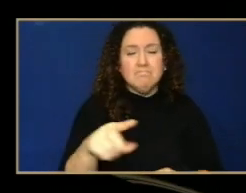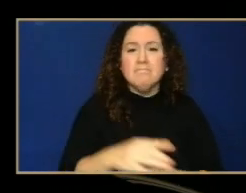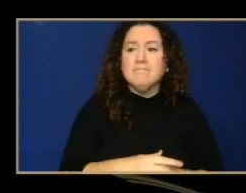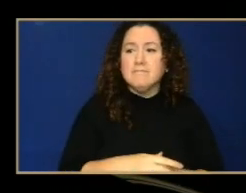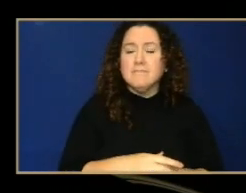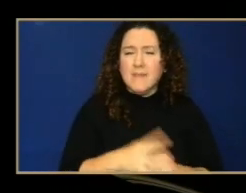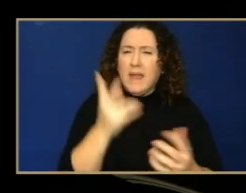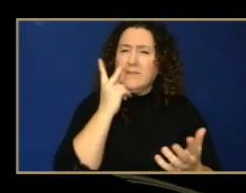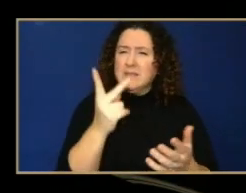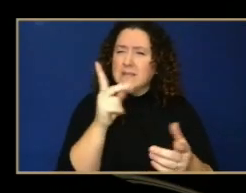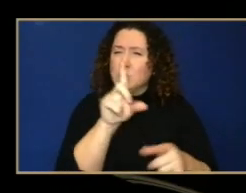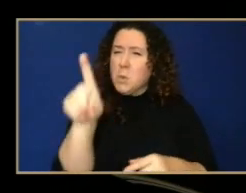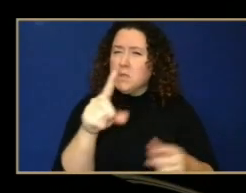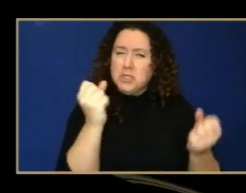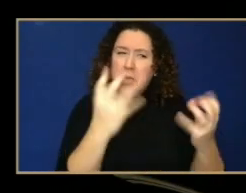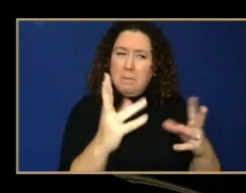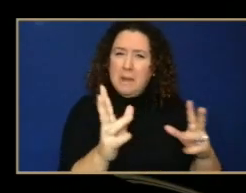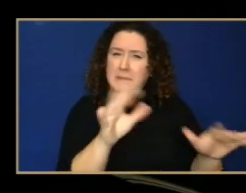of Bethlehem?